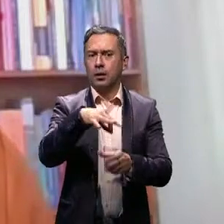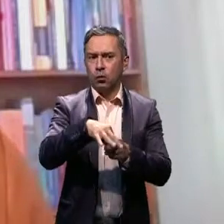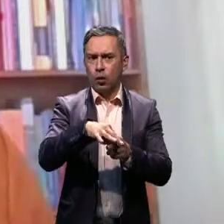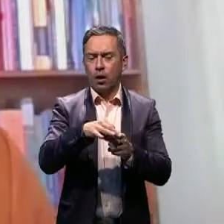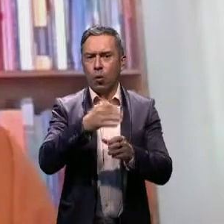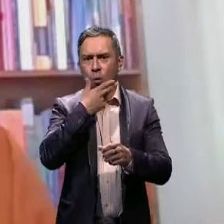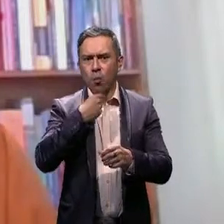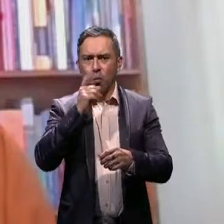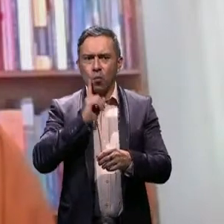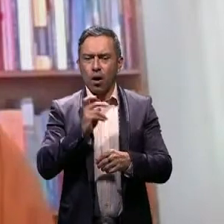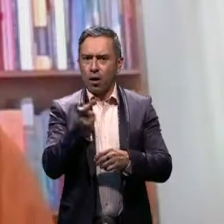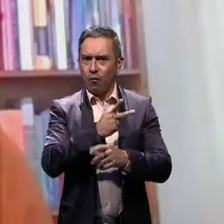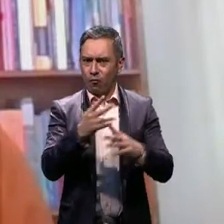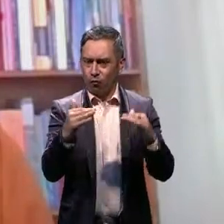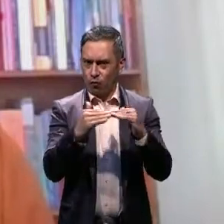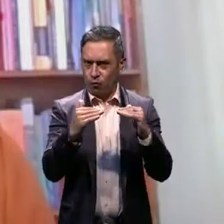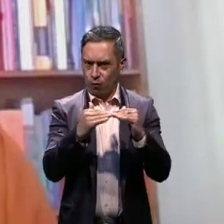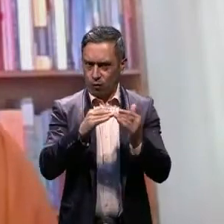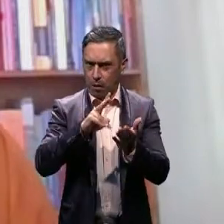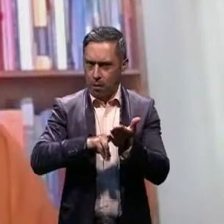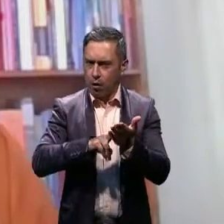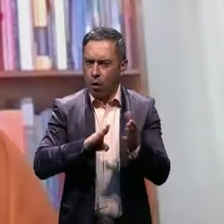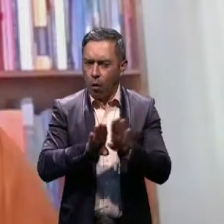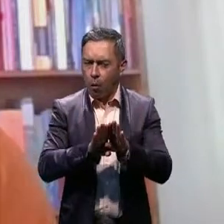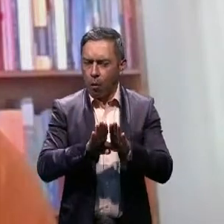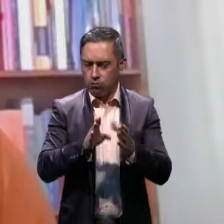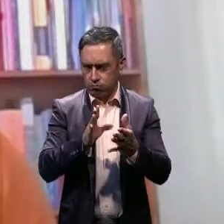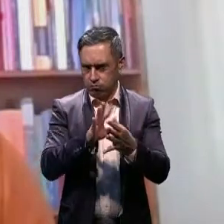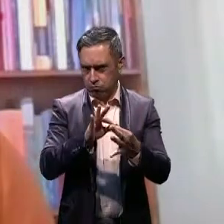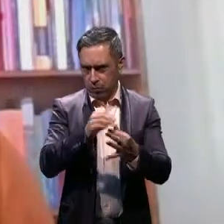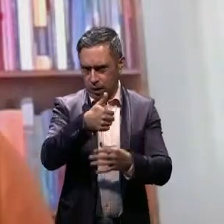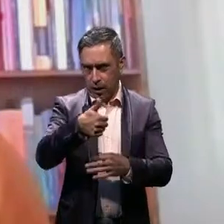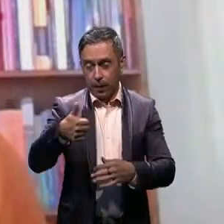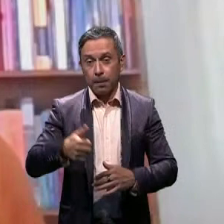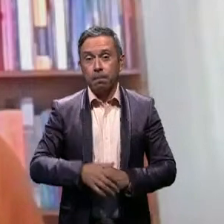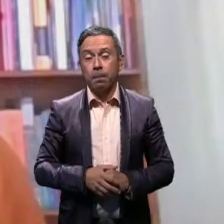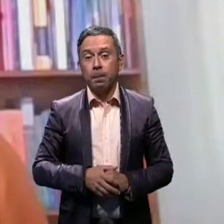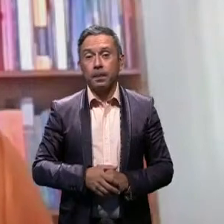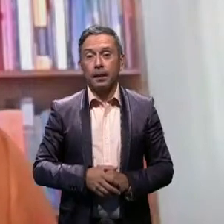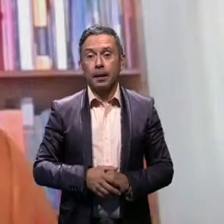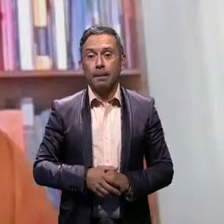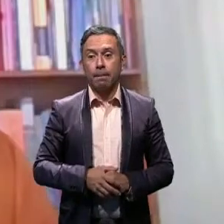the perspective of substantive parity.